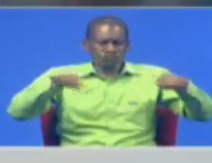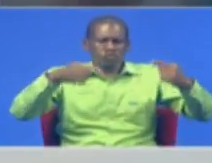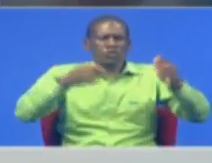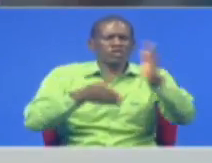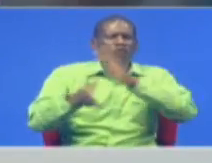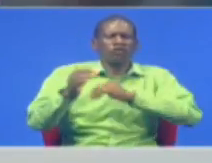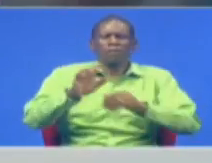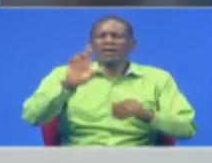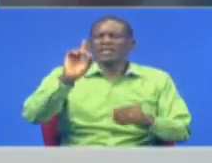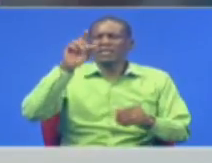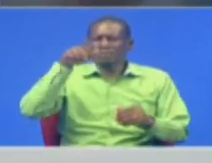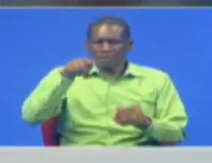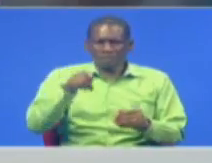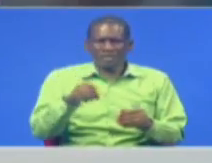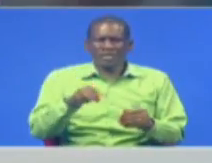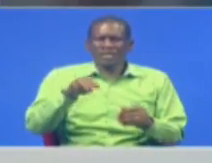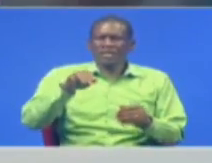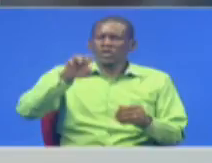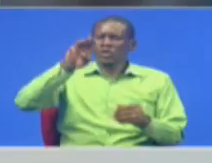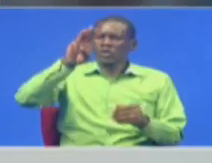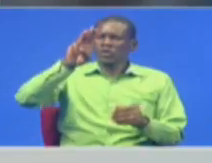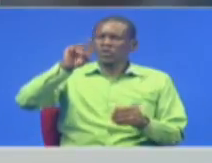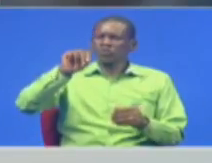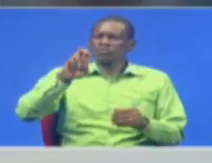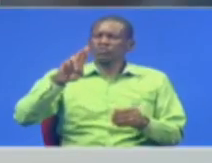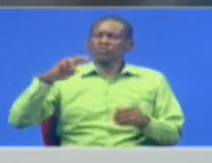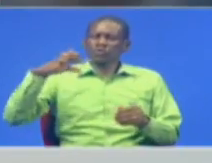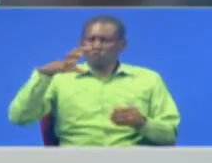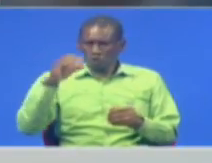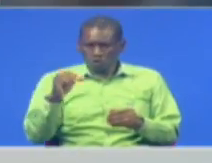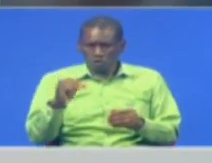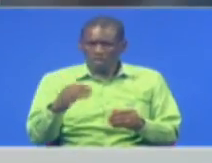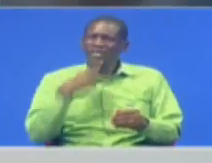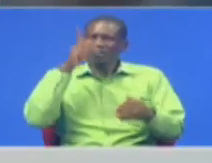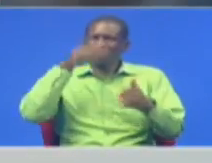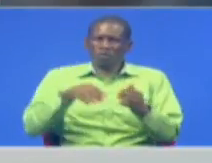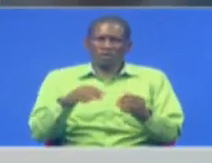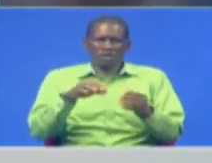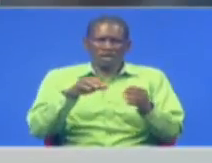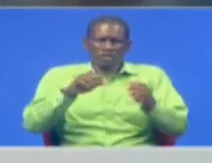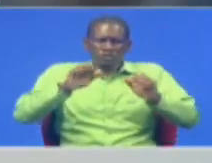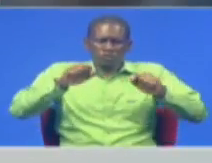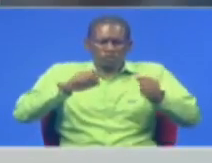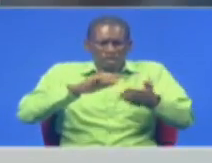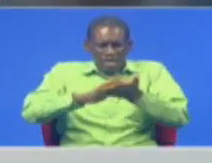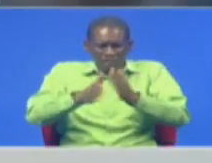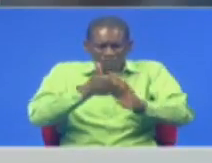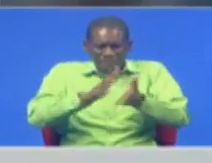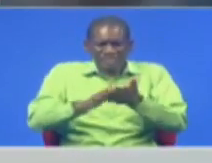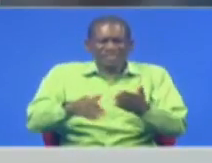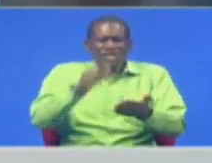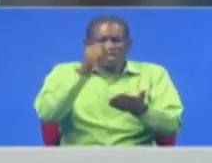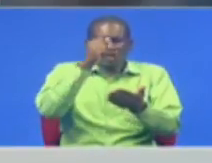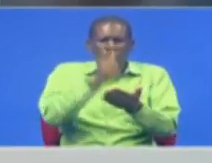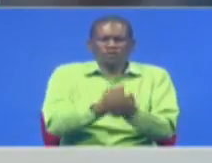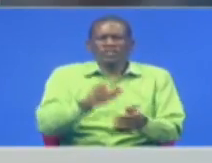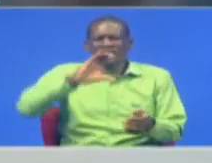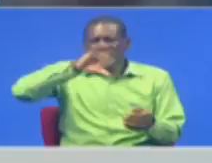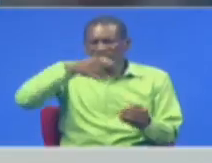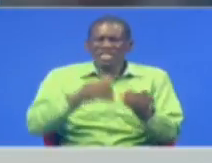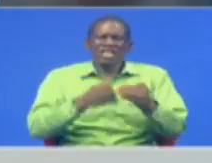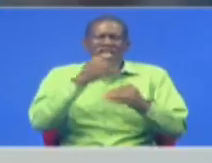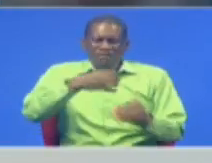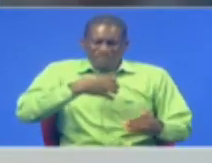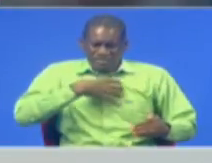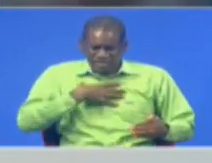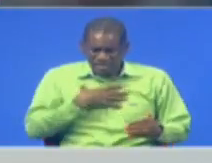of Public Prosecutions Philip Murgor over claims of an apparent vacuum in the office of the CJ since the departure of